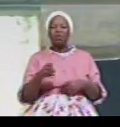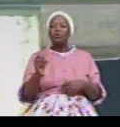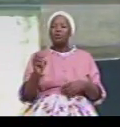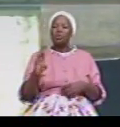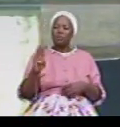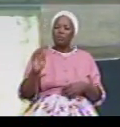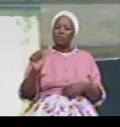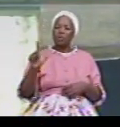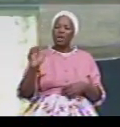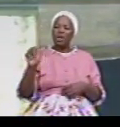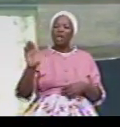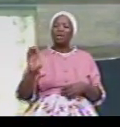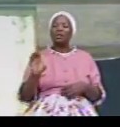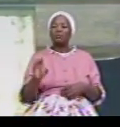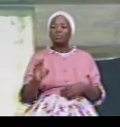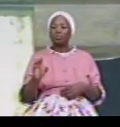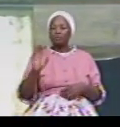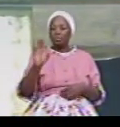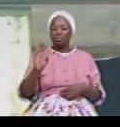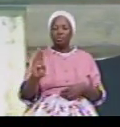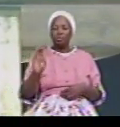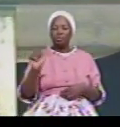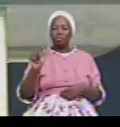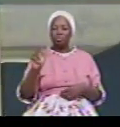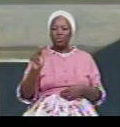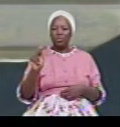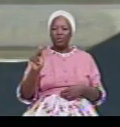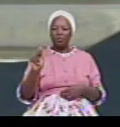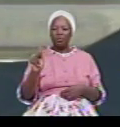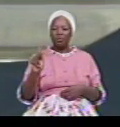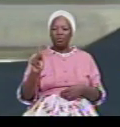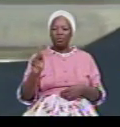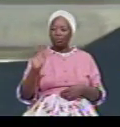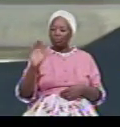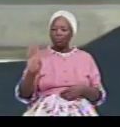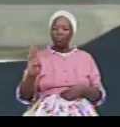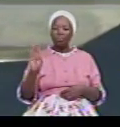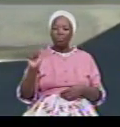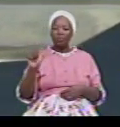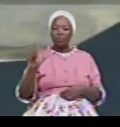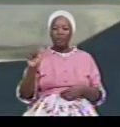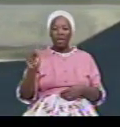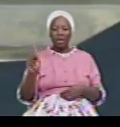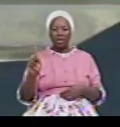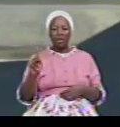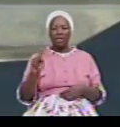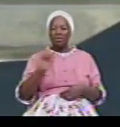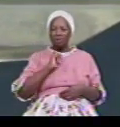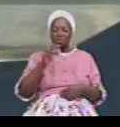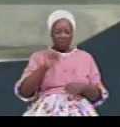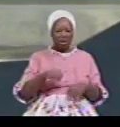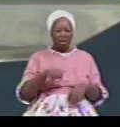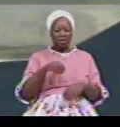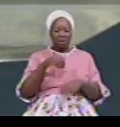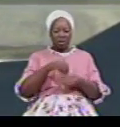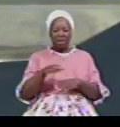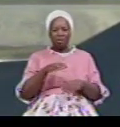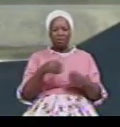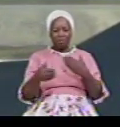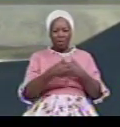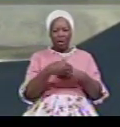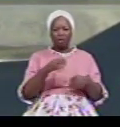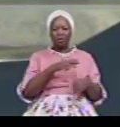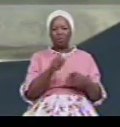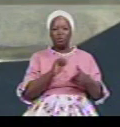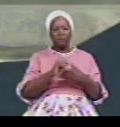those people. I didn't even listen to them. I didn't listen to their argument, to their reasoning, to